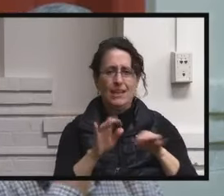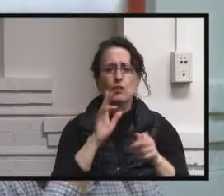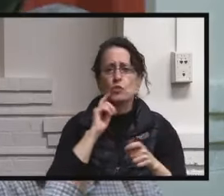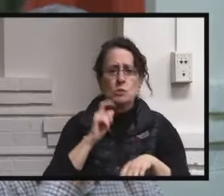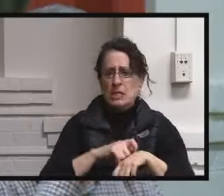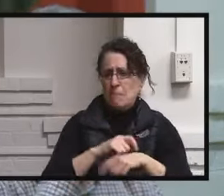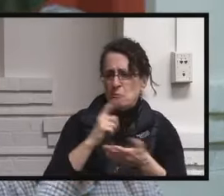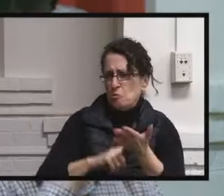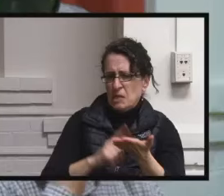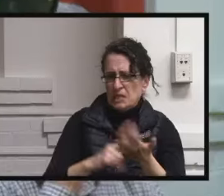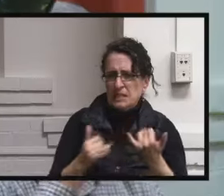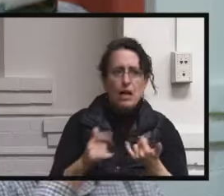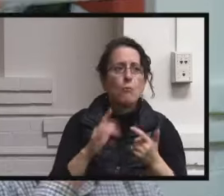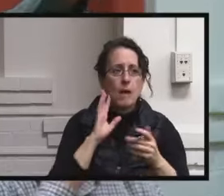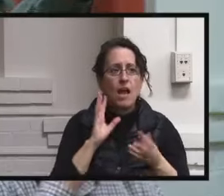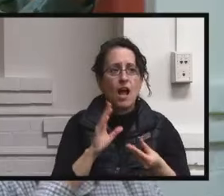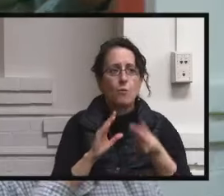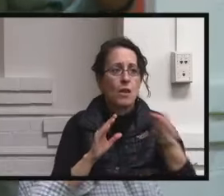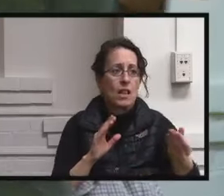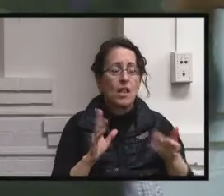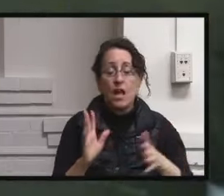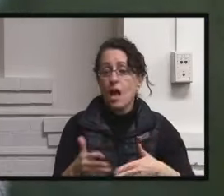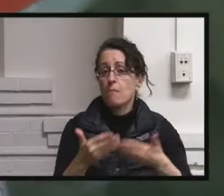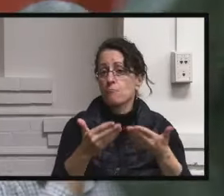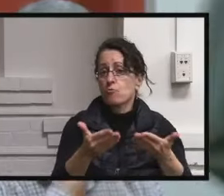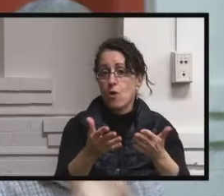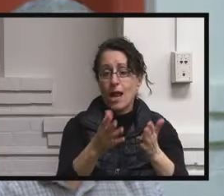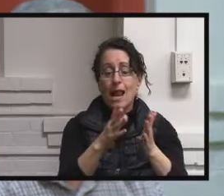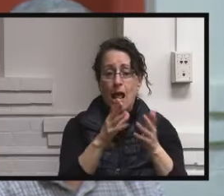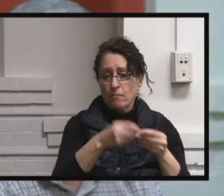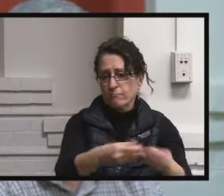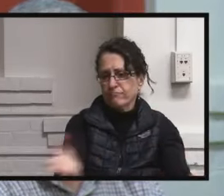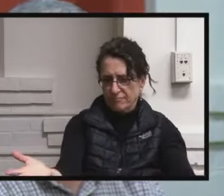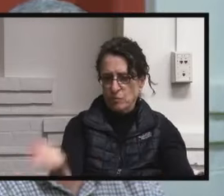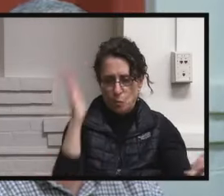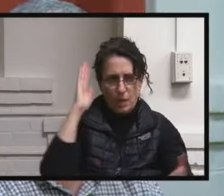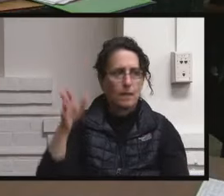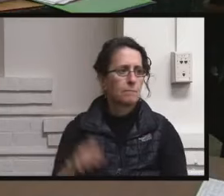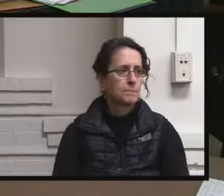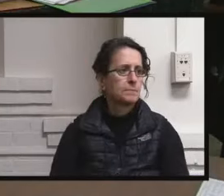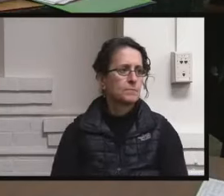at a further date. I brought a copy for each member.